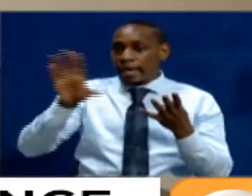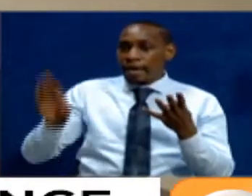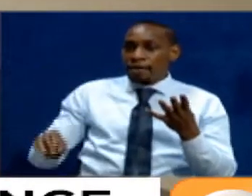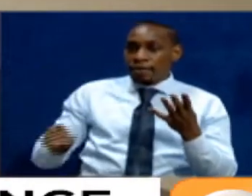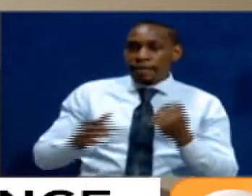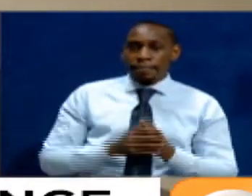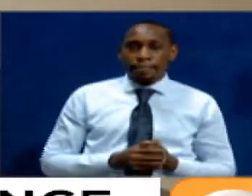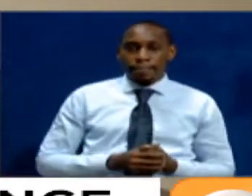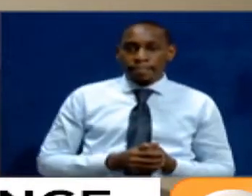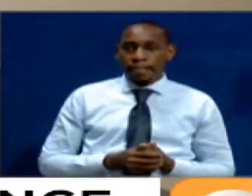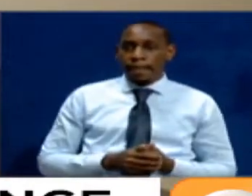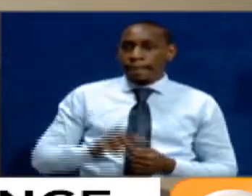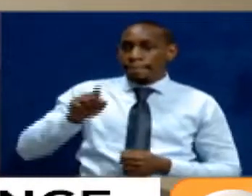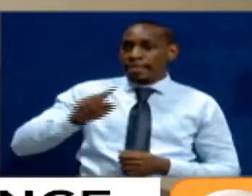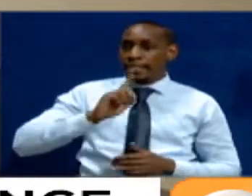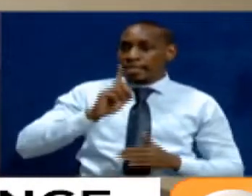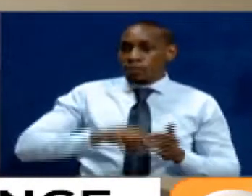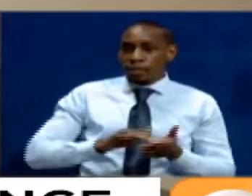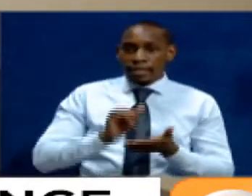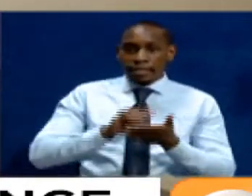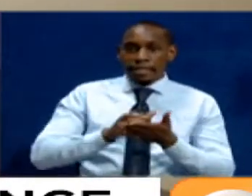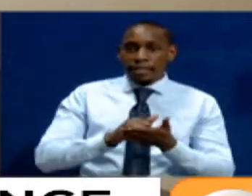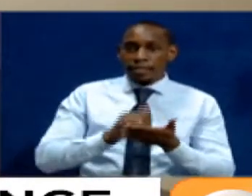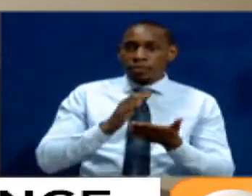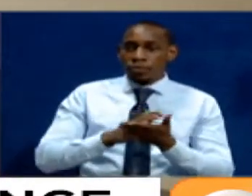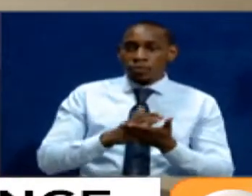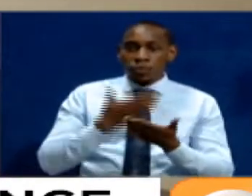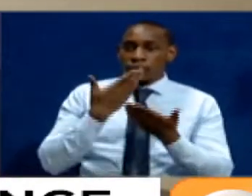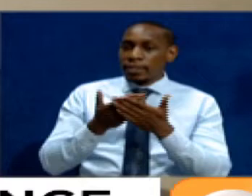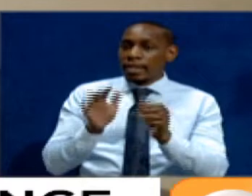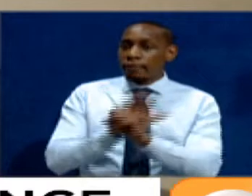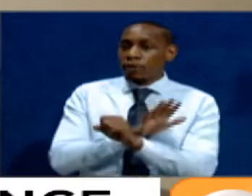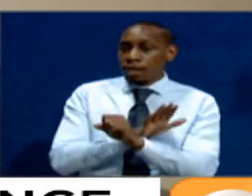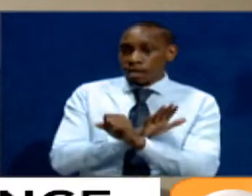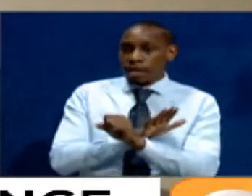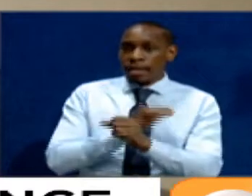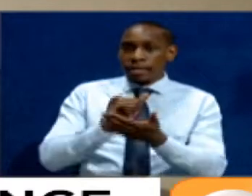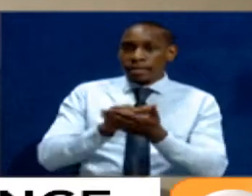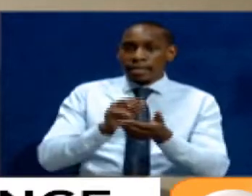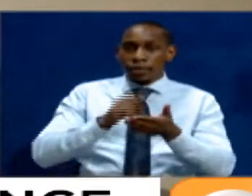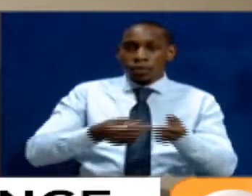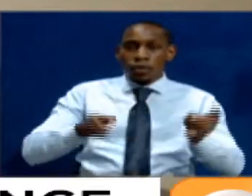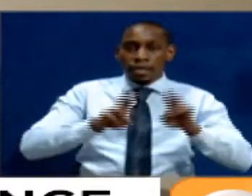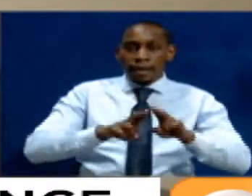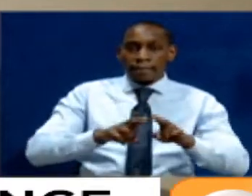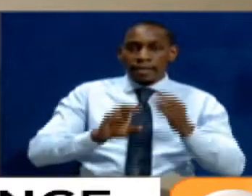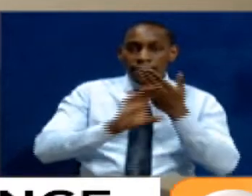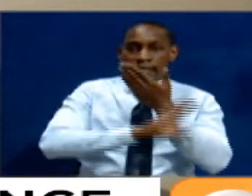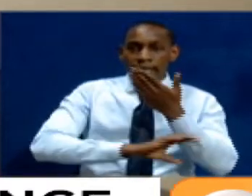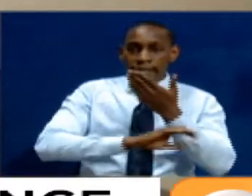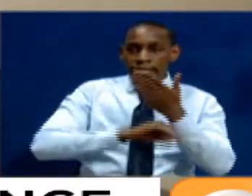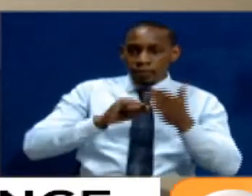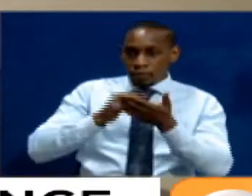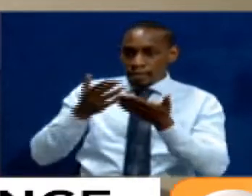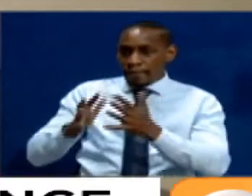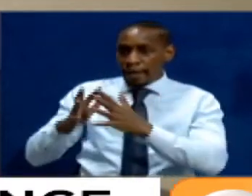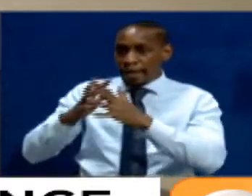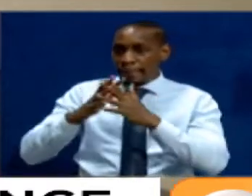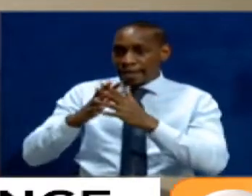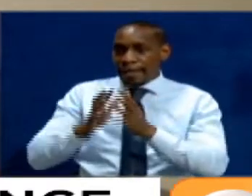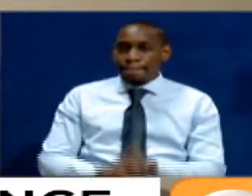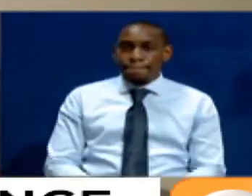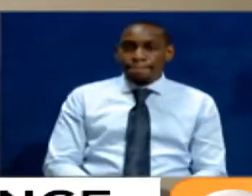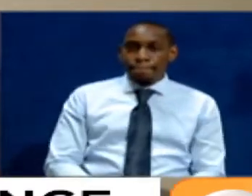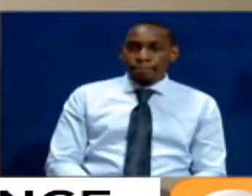Africa. I have to say that I am so grateful that what happened in countries like here in the